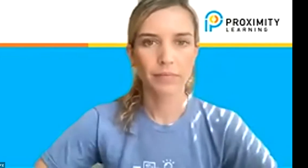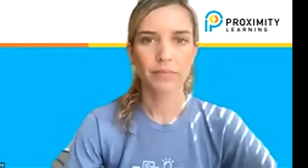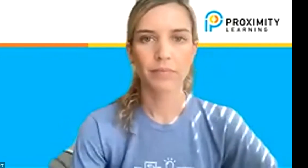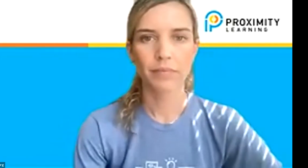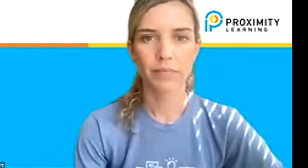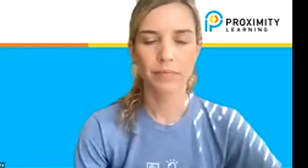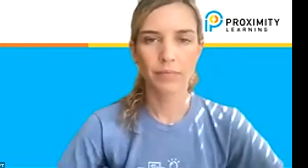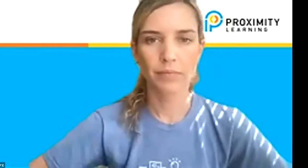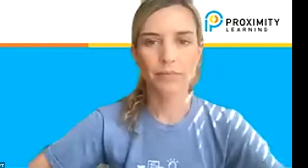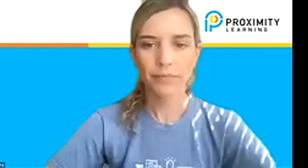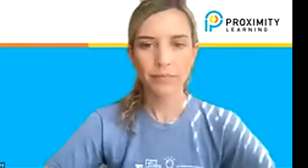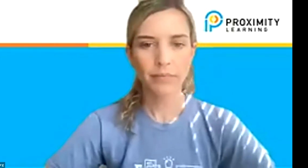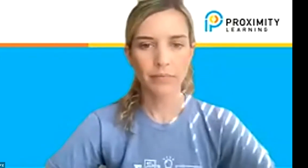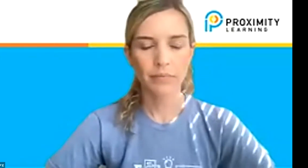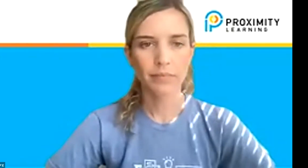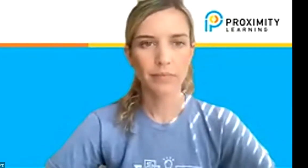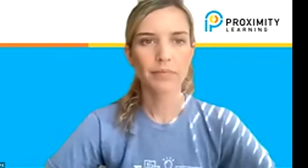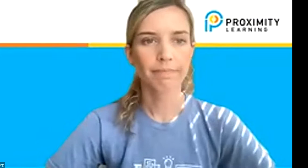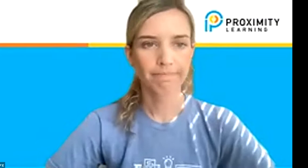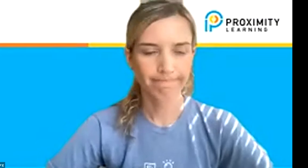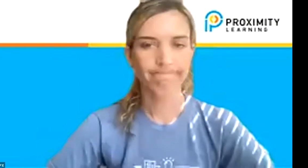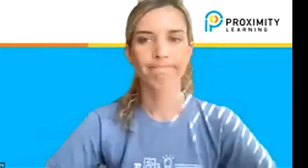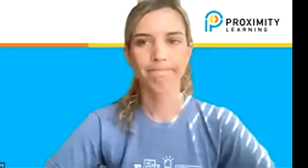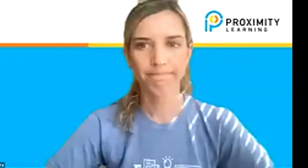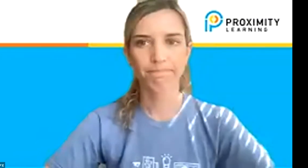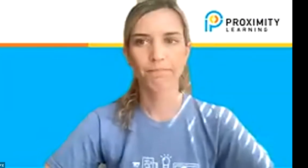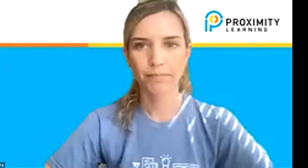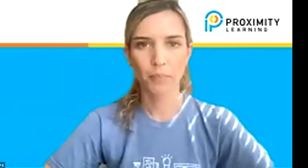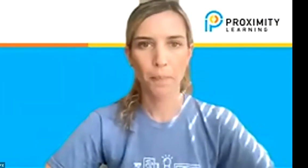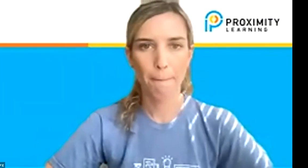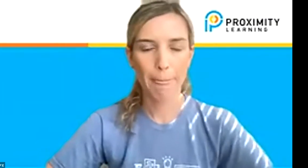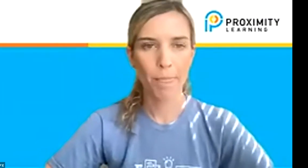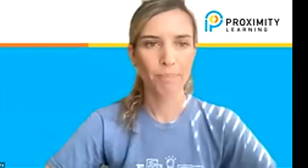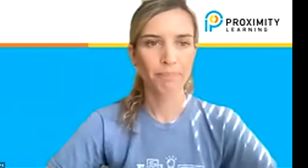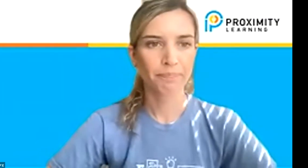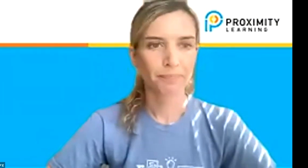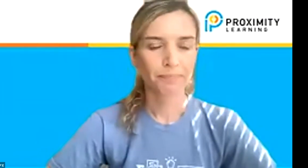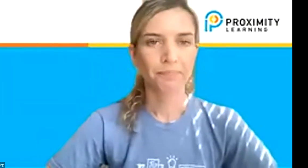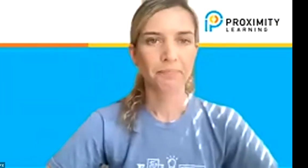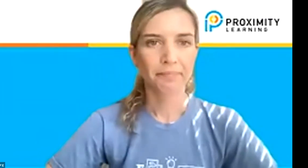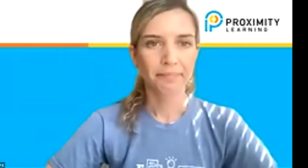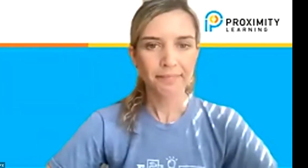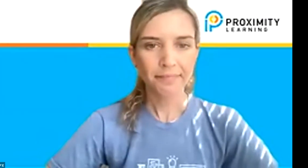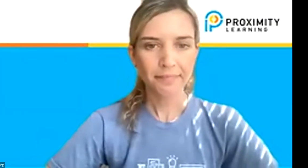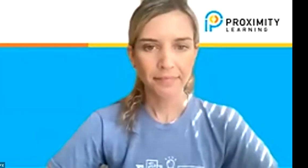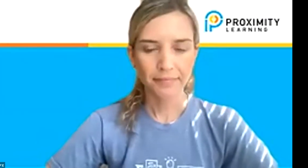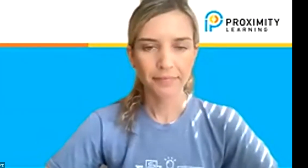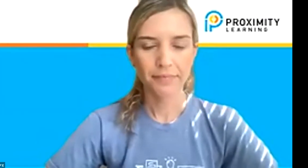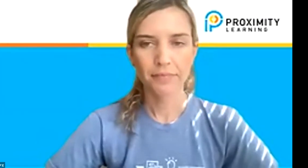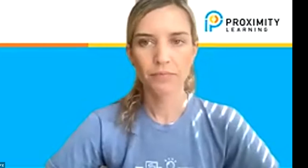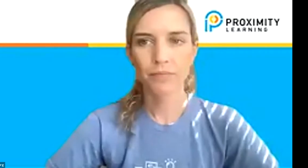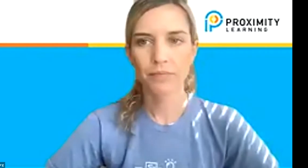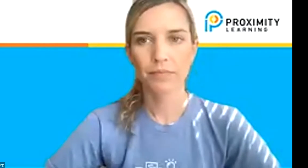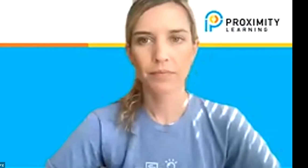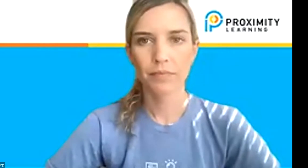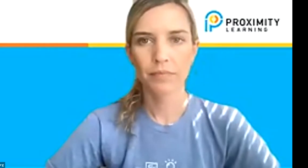which is one of the learning and development specialists of instruction. But as we're going through the presentation today, if you guys